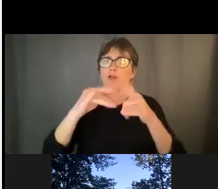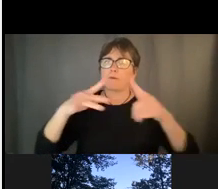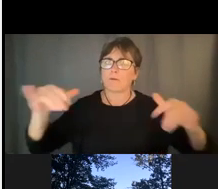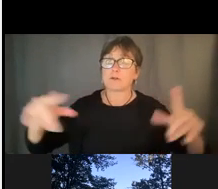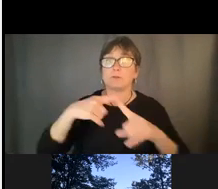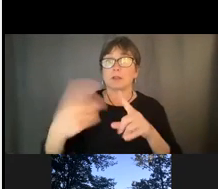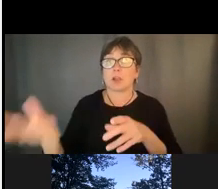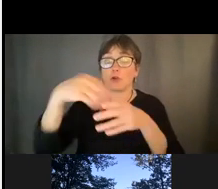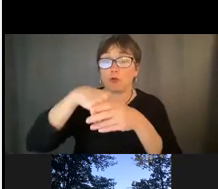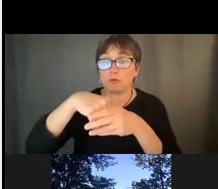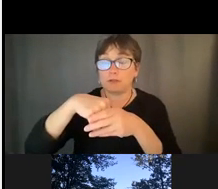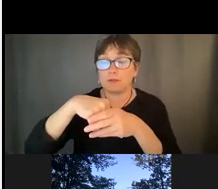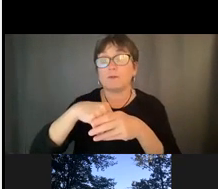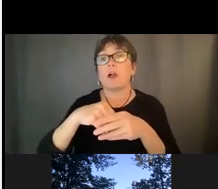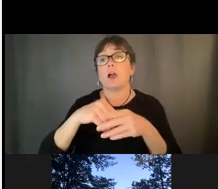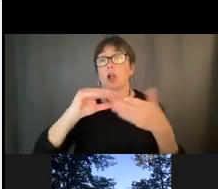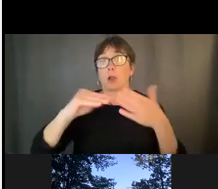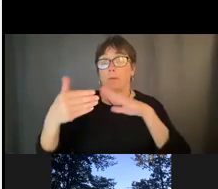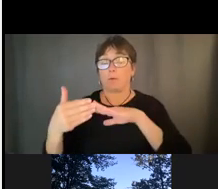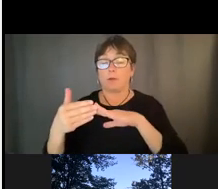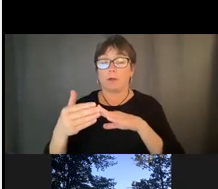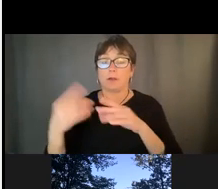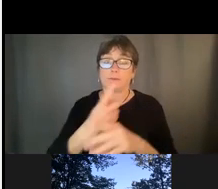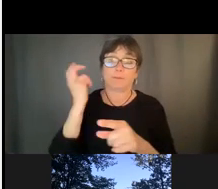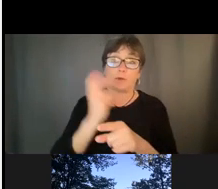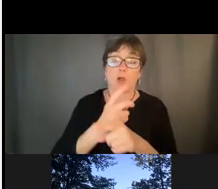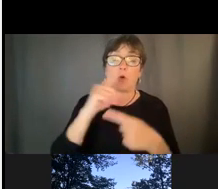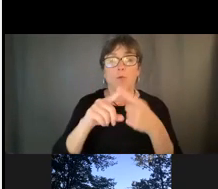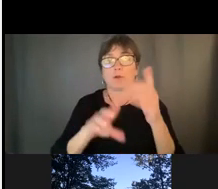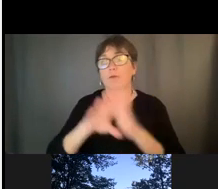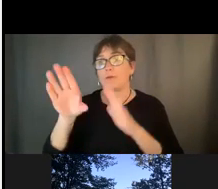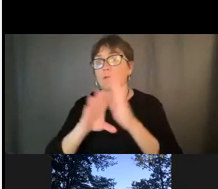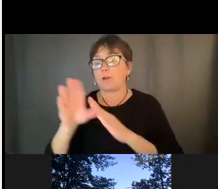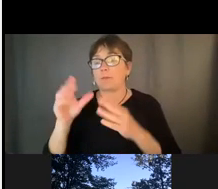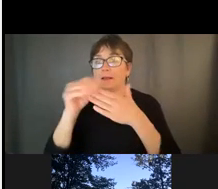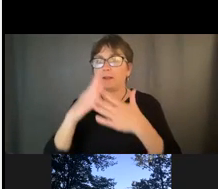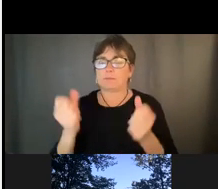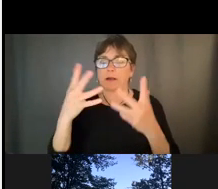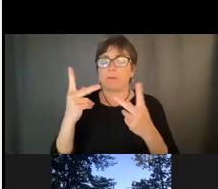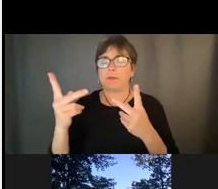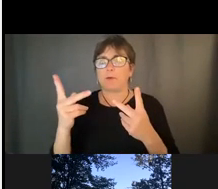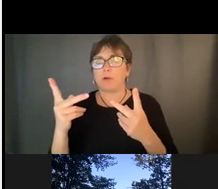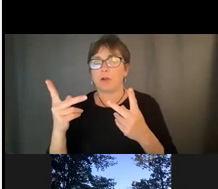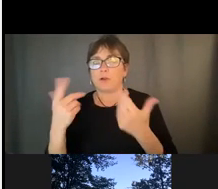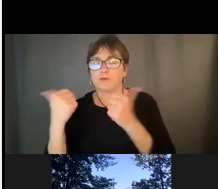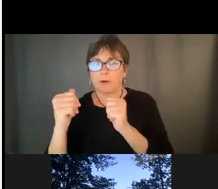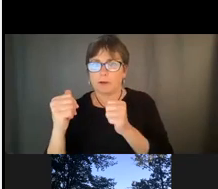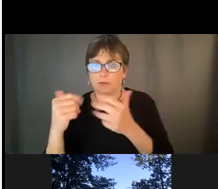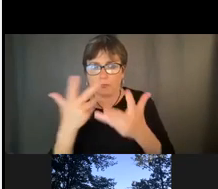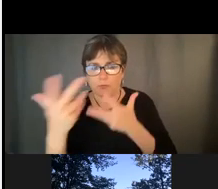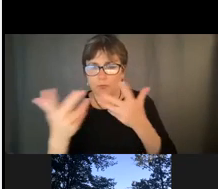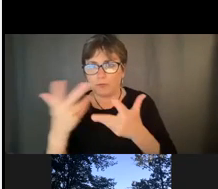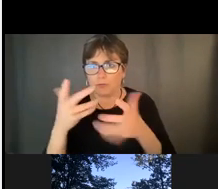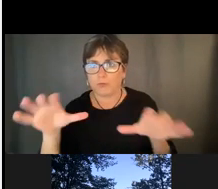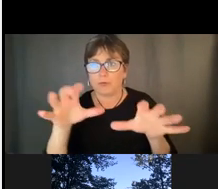be a challenge is when you're developing leaders, there's a lot of cooks in the kitchen, right? You bring a group together and there's people that want to